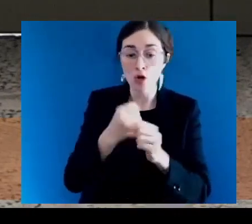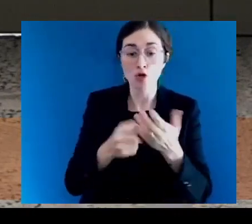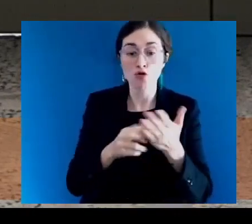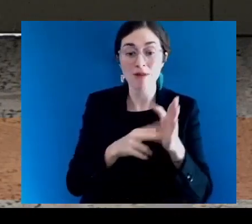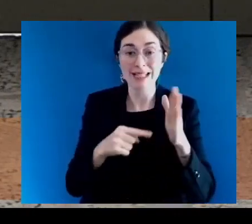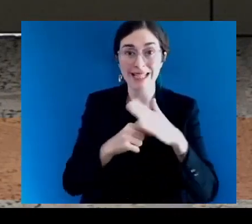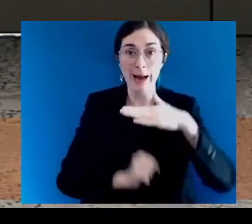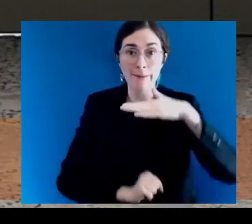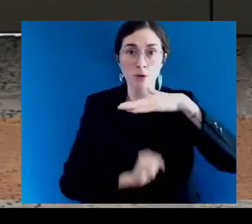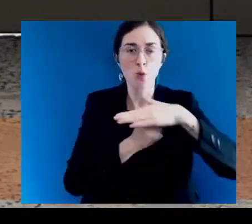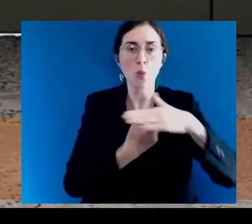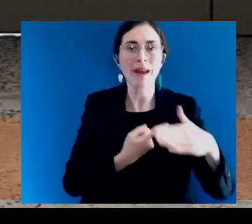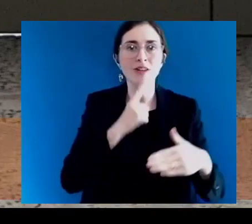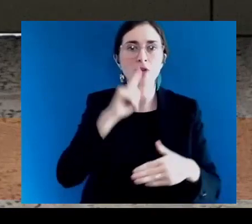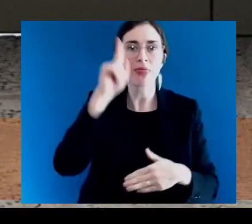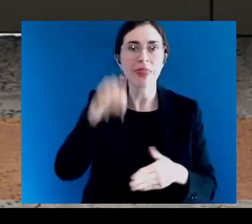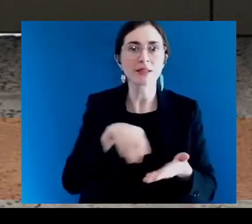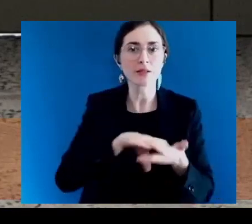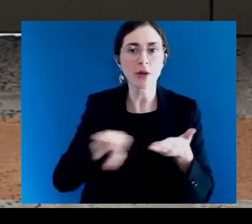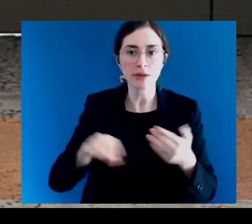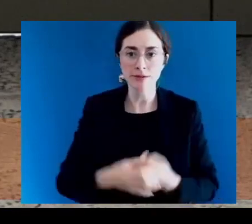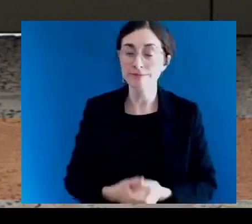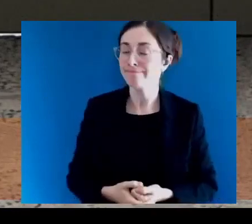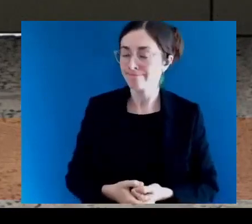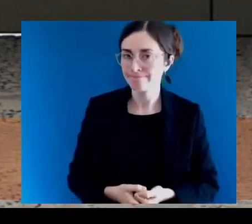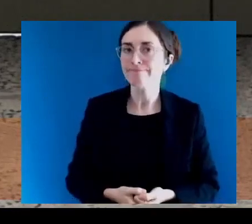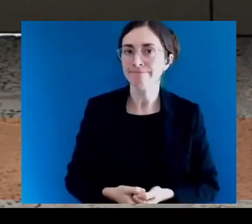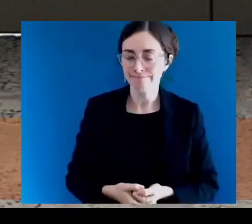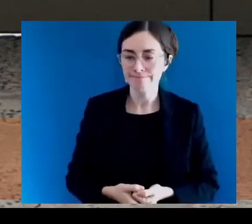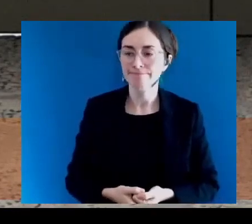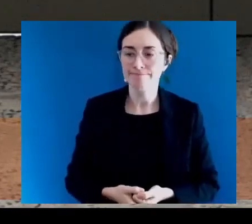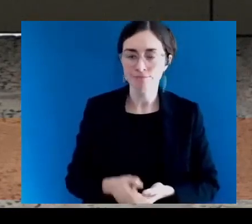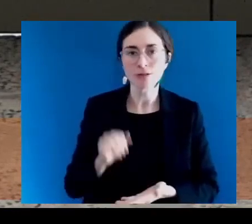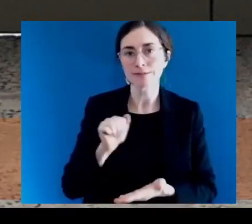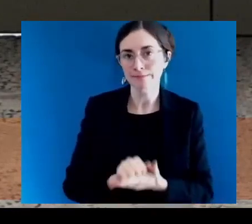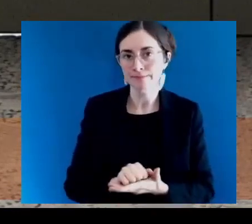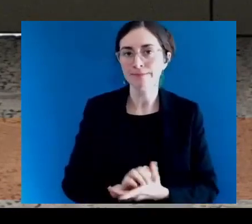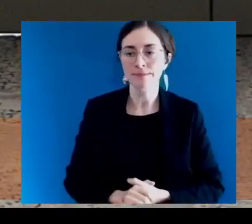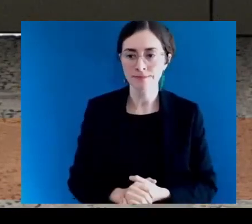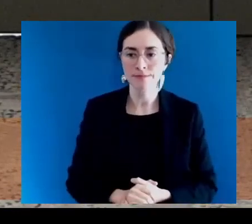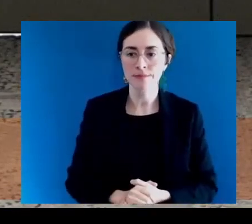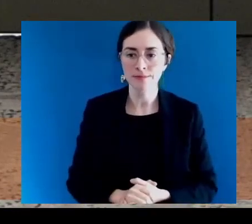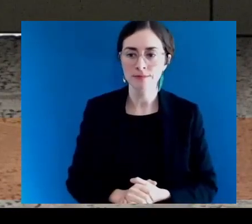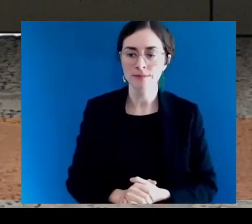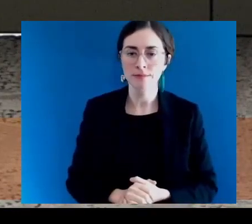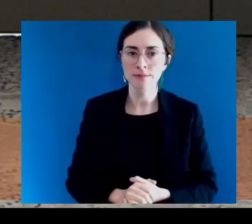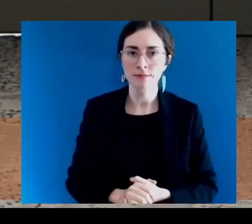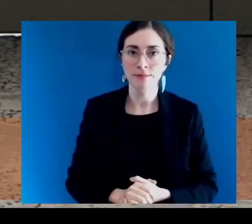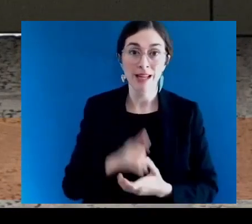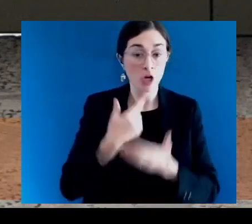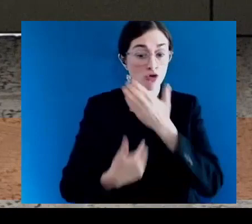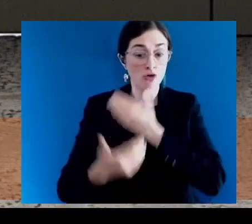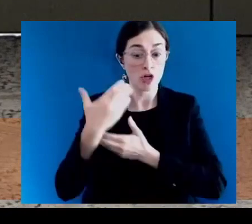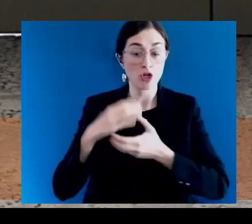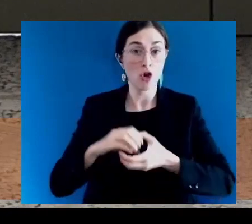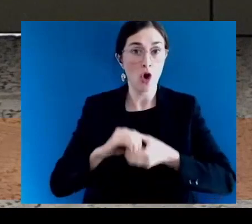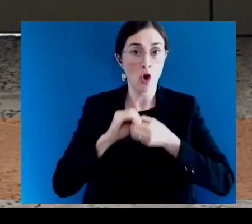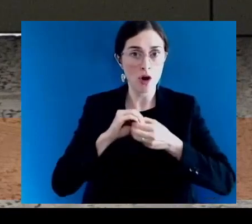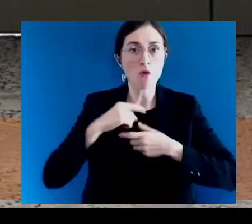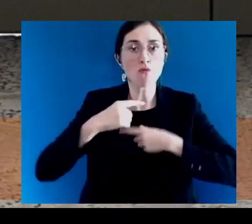100,000. That's correct. And this traditional owner renewable energy